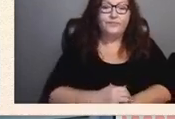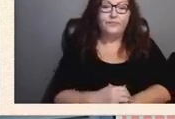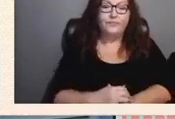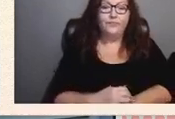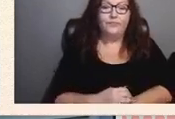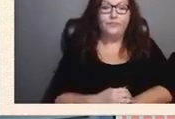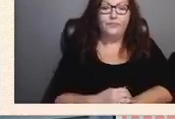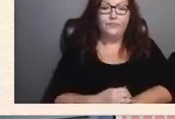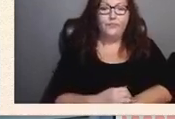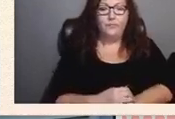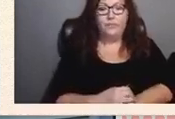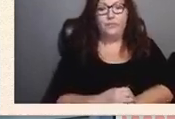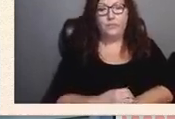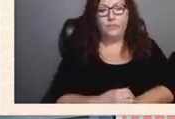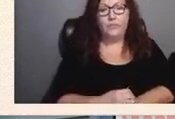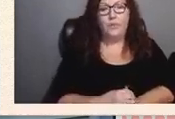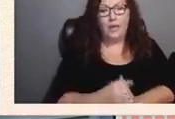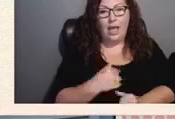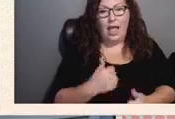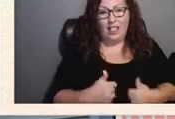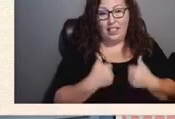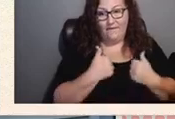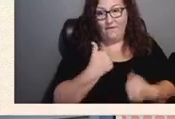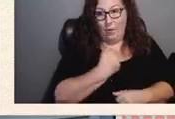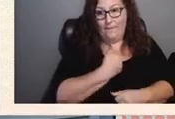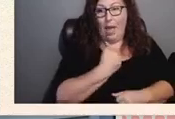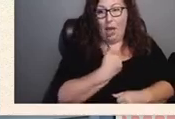So I do live on my own, and